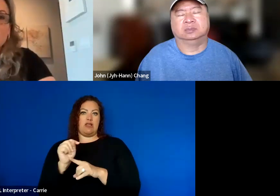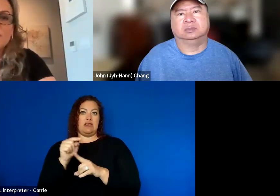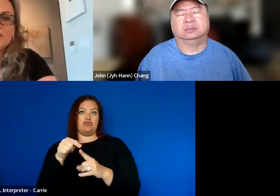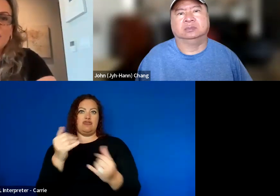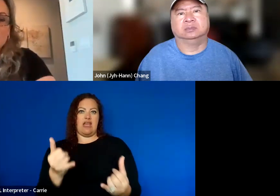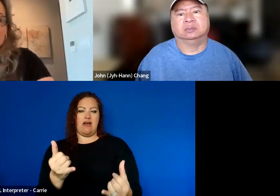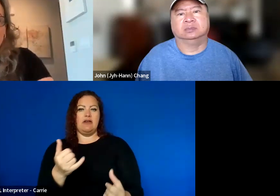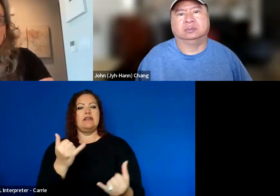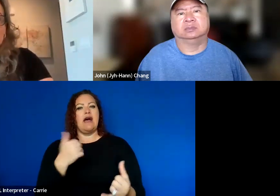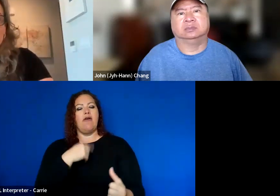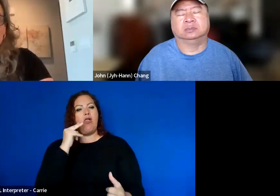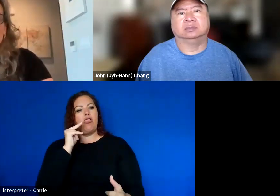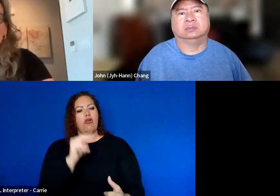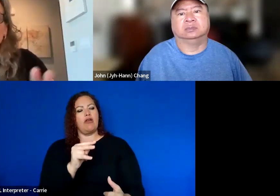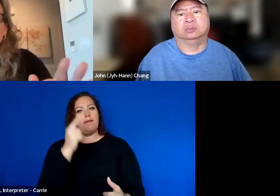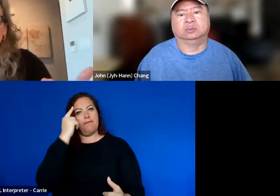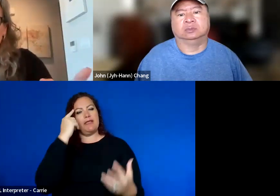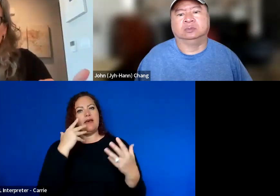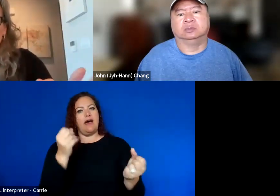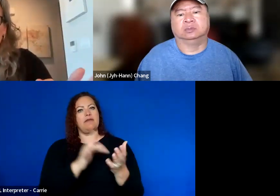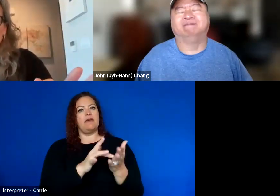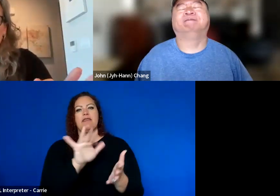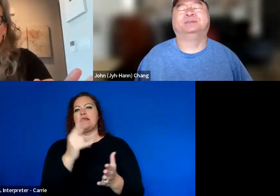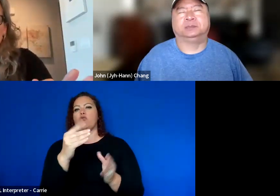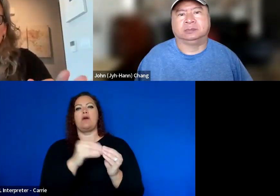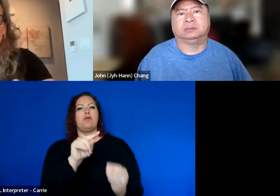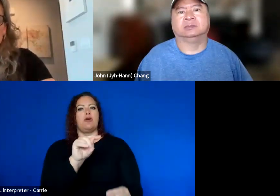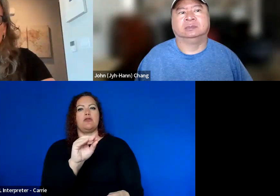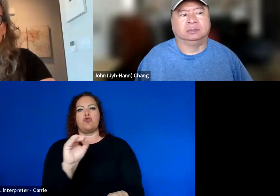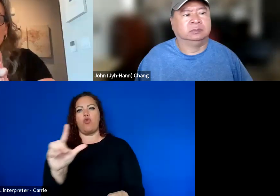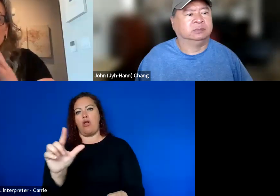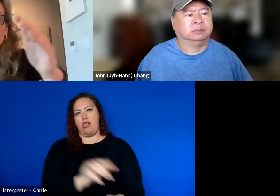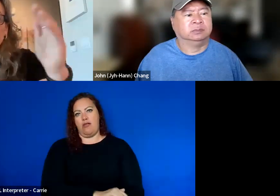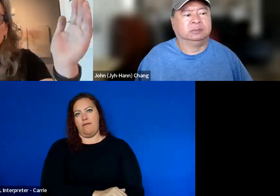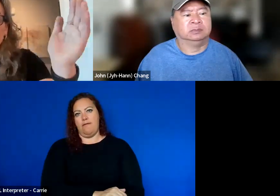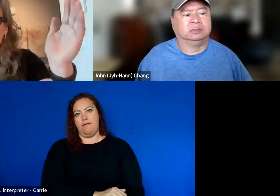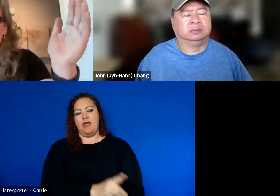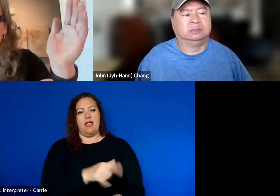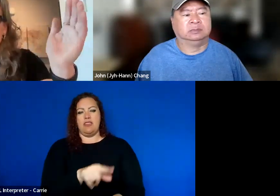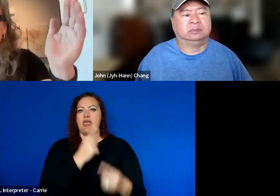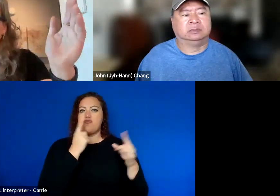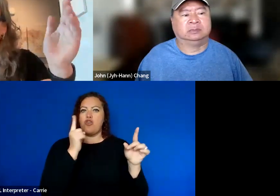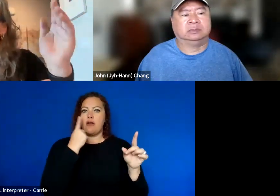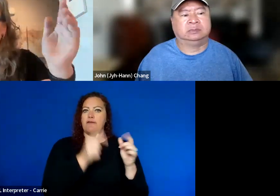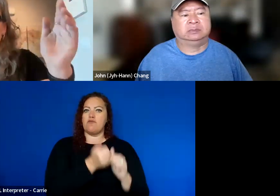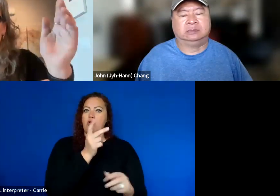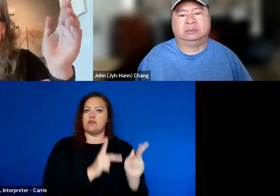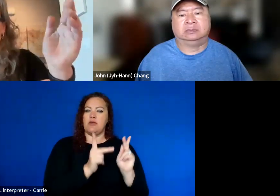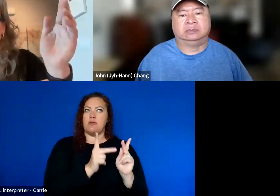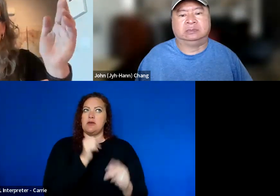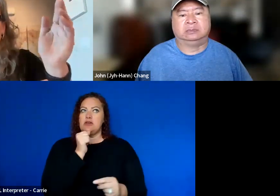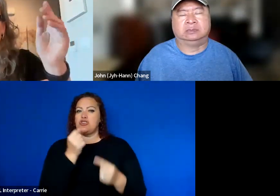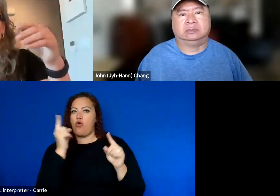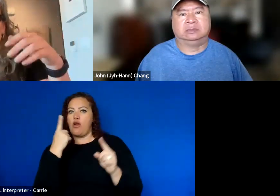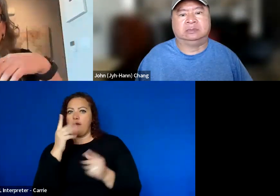really look at mental health medications as just one more tool. Uh, they work for the majority of people, don't work for